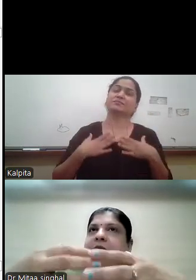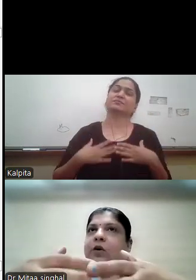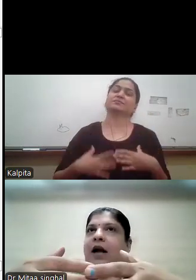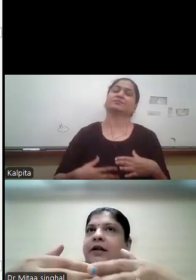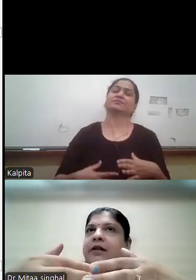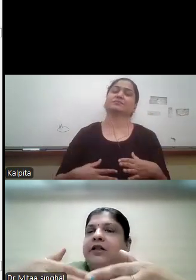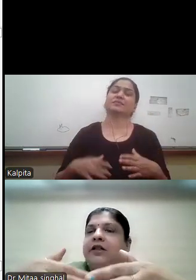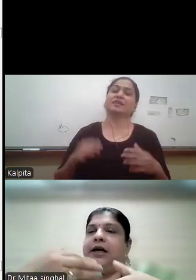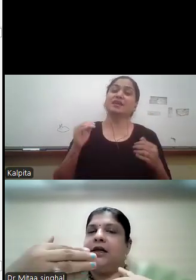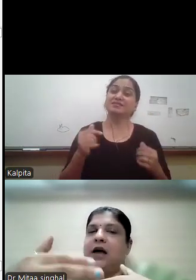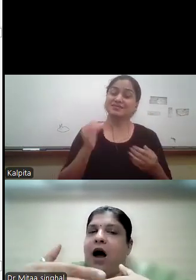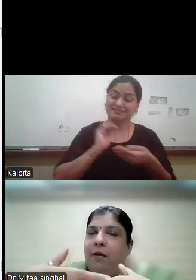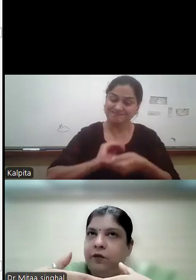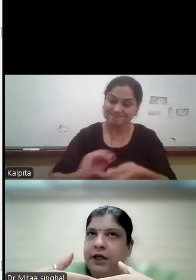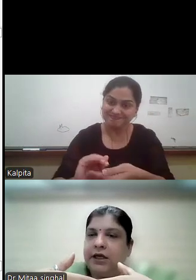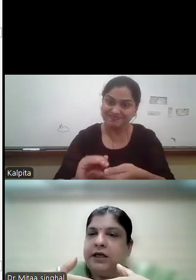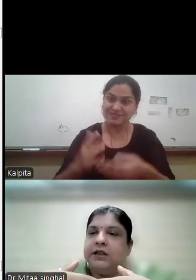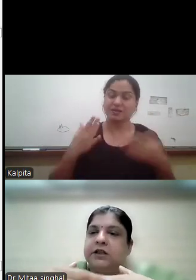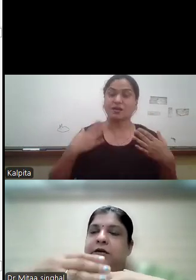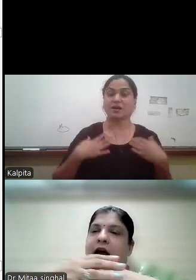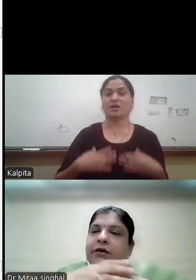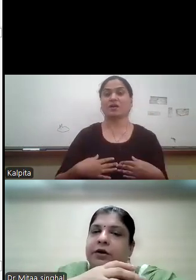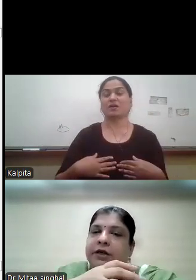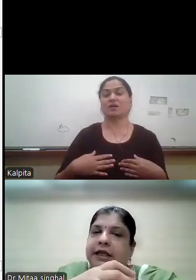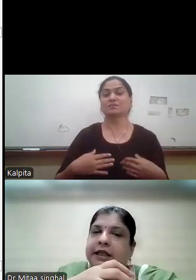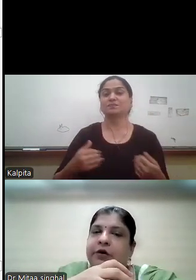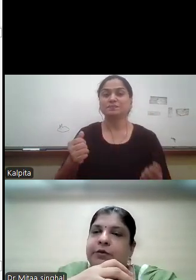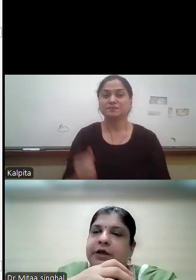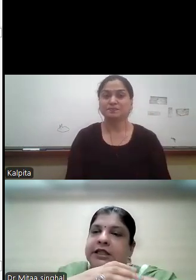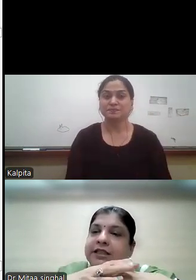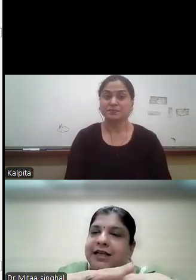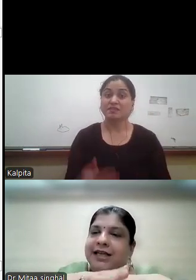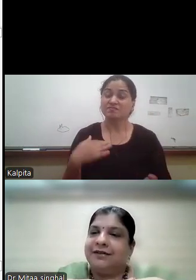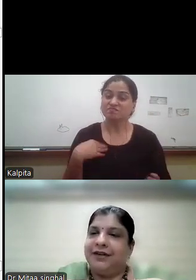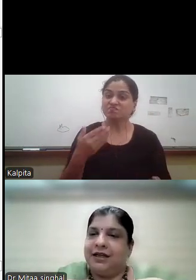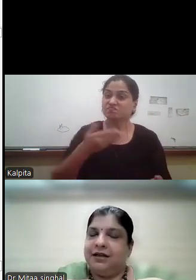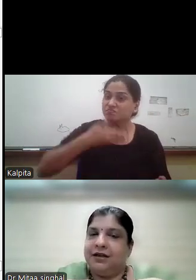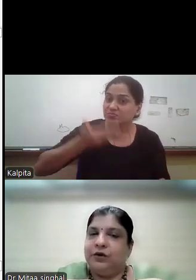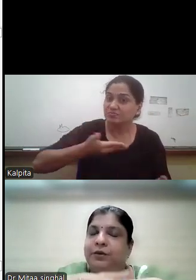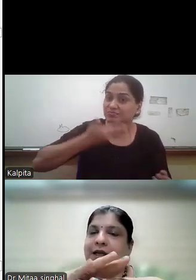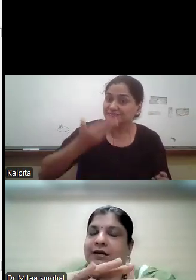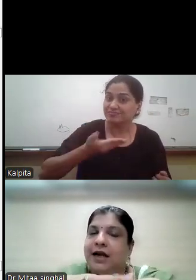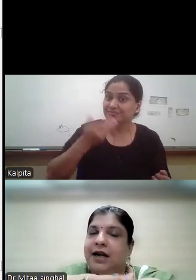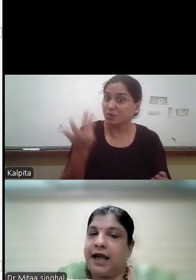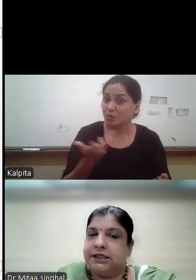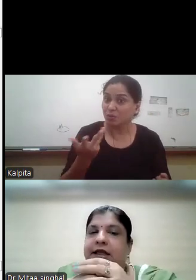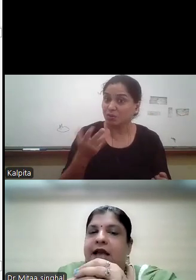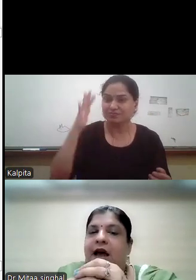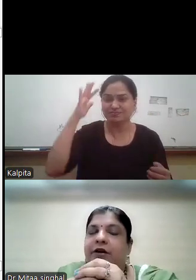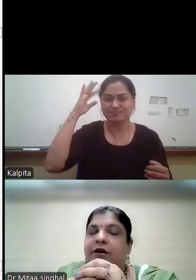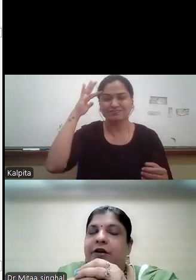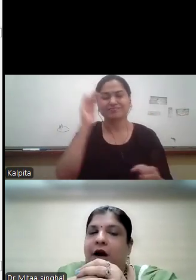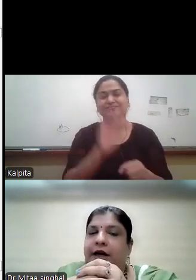be able to handle the child in a calm way. So we have to train them to be stress-free, to be